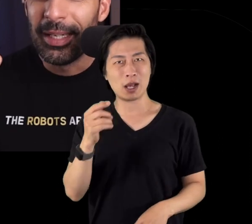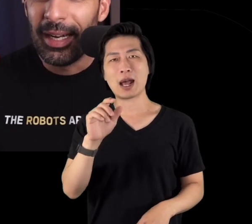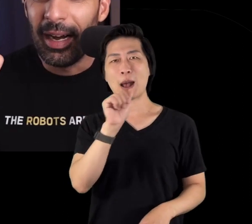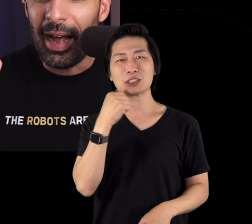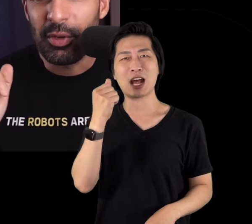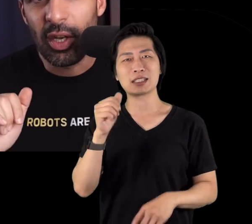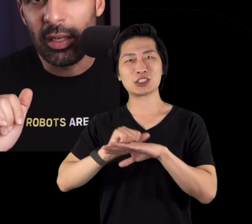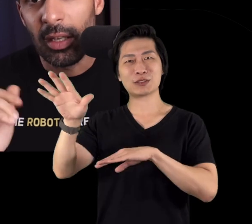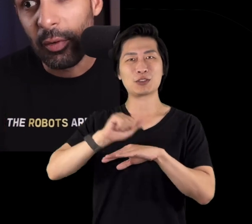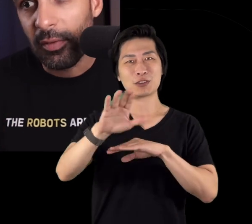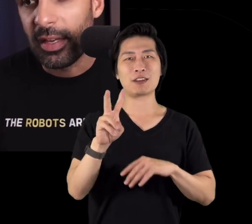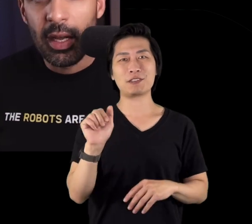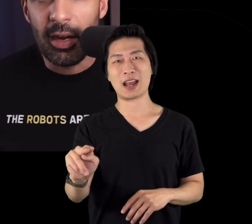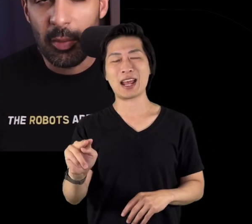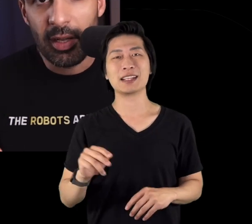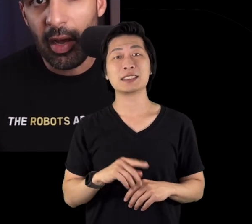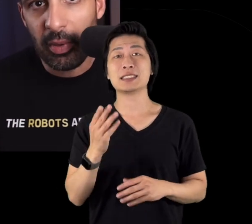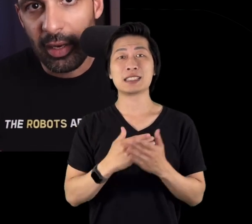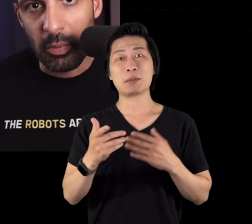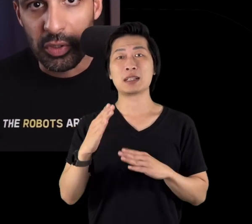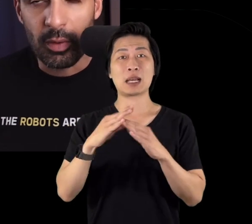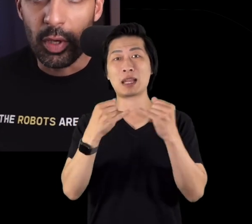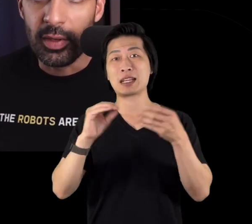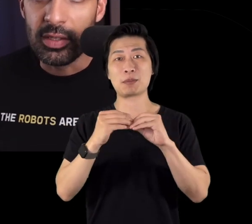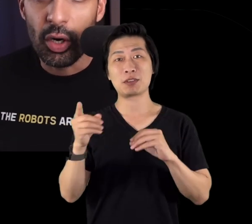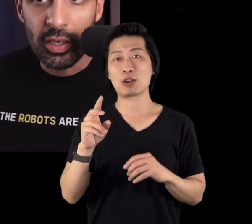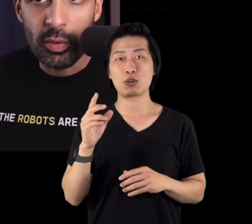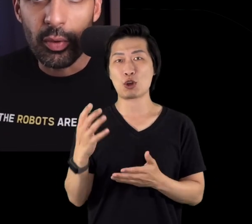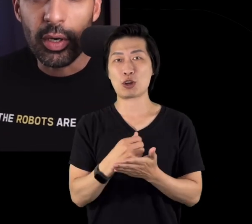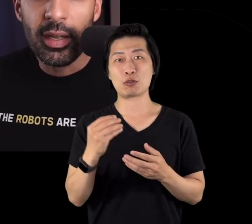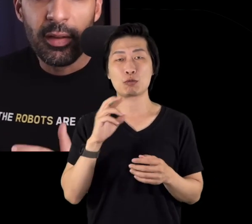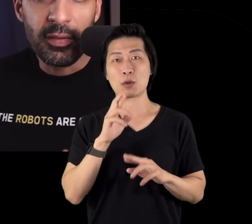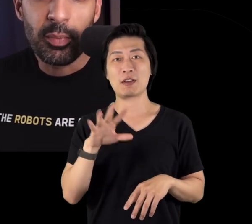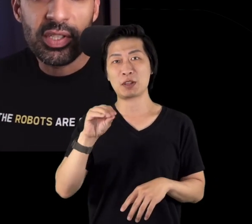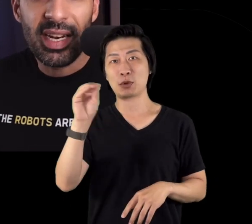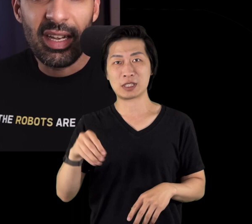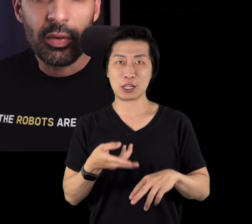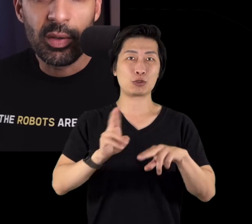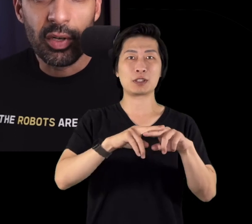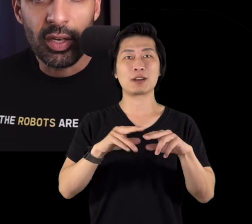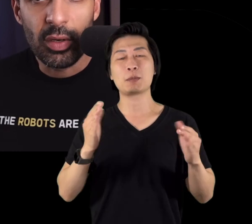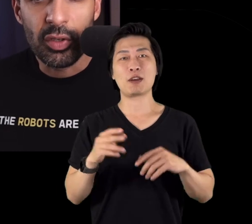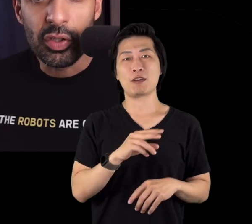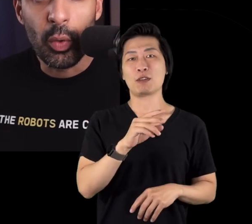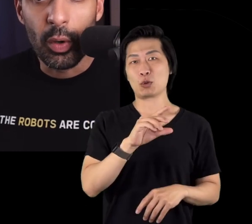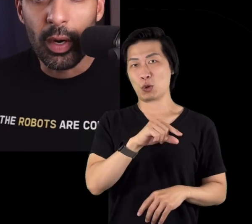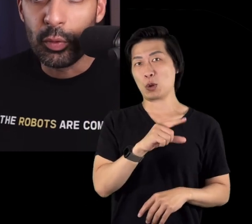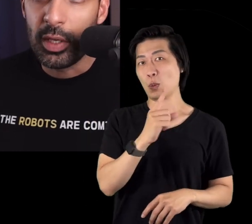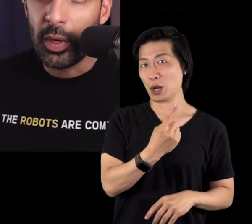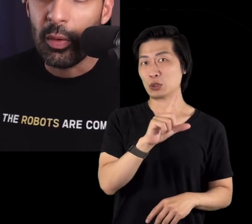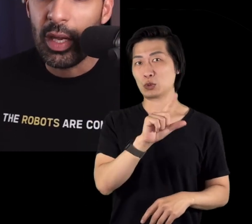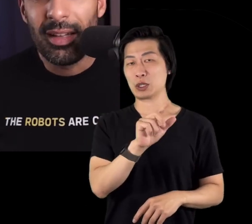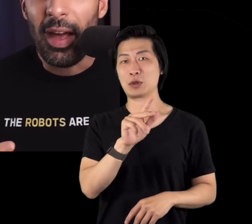dope, Amazon delivery vans. Now, some of the top line numbers from Rivian's earnings report: 50% increase in production versus quarter one